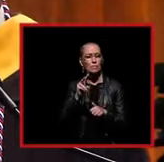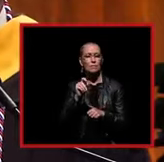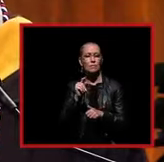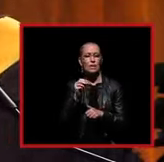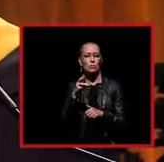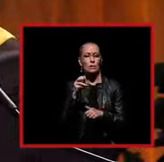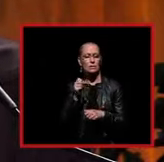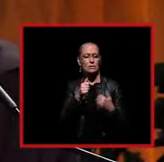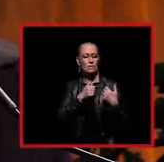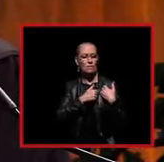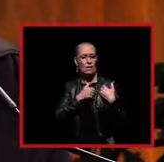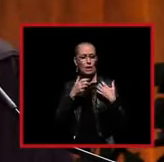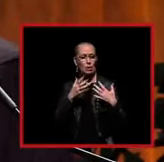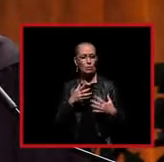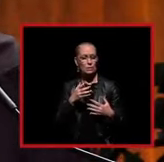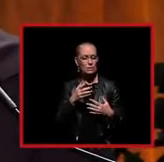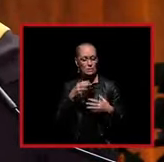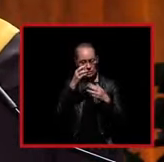to our country.